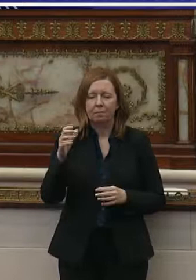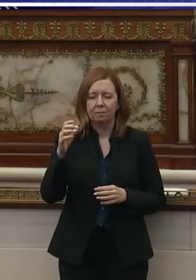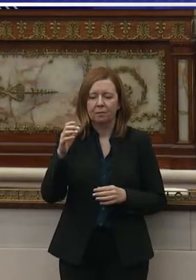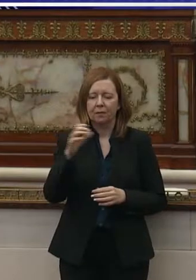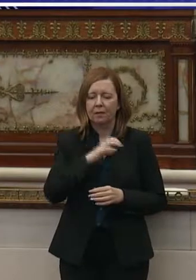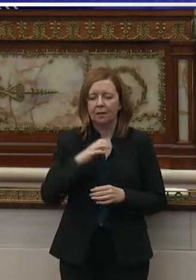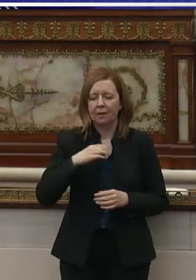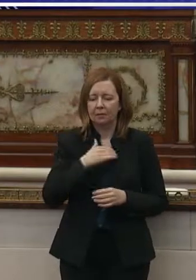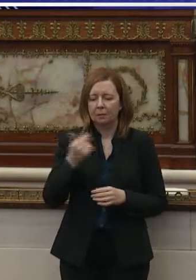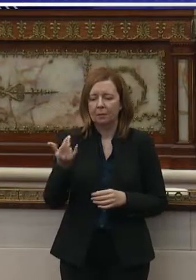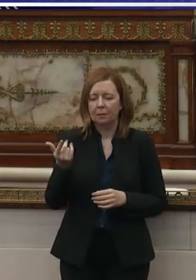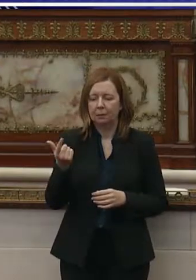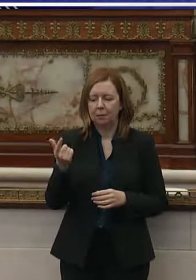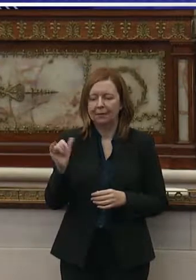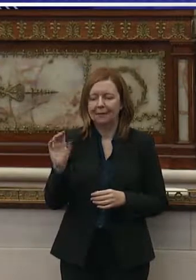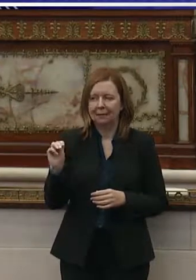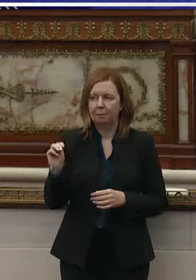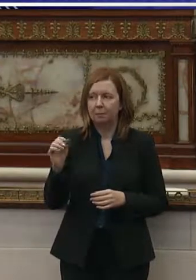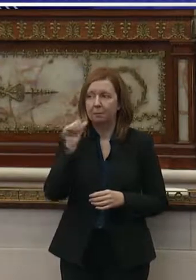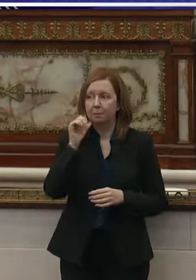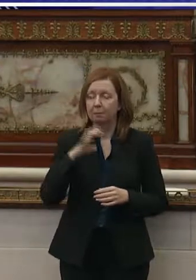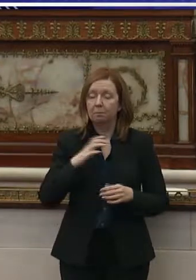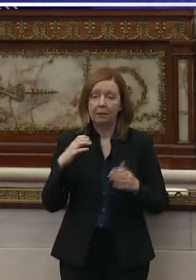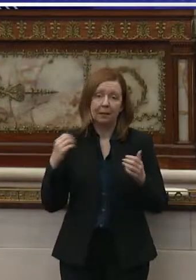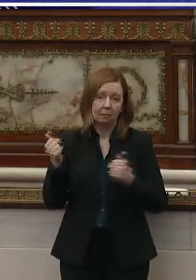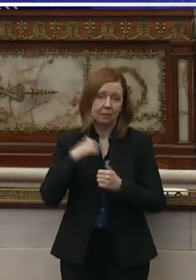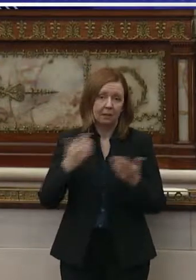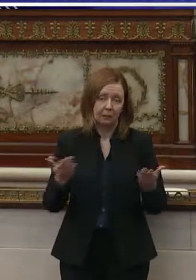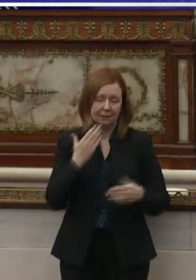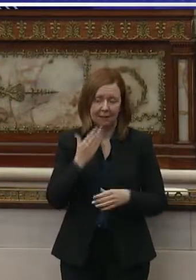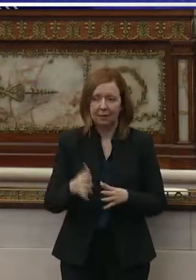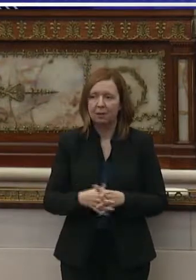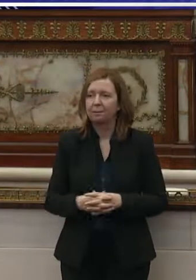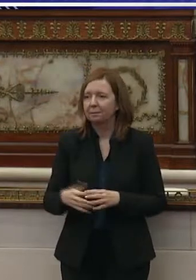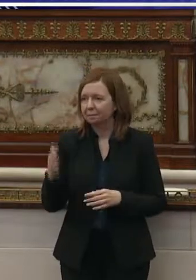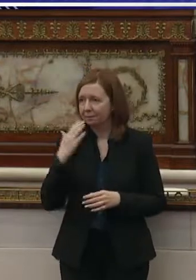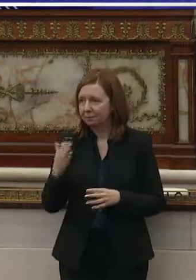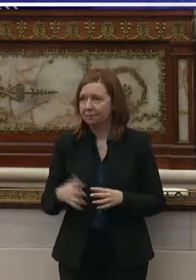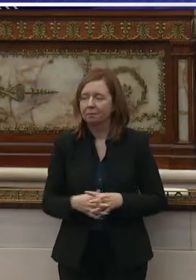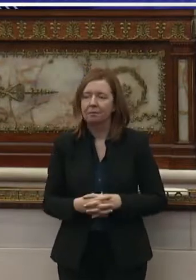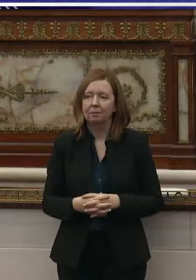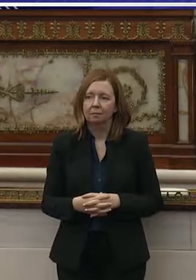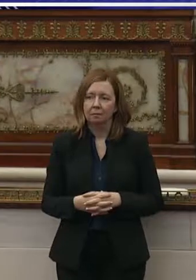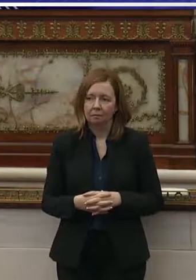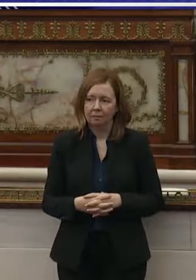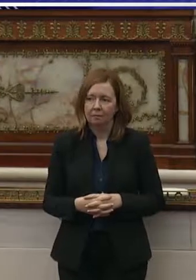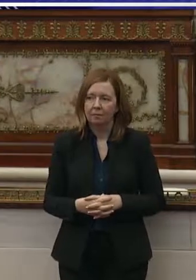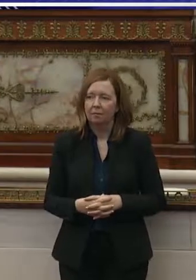Councilmember Gimm. Madam Chair, I am present. Thank you. Thank you.